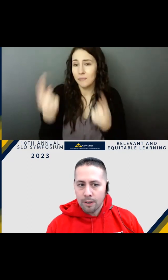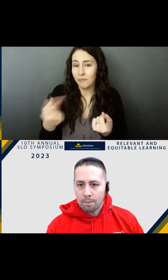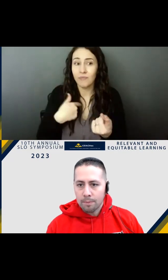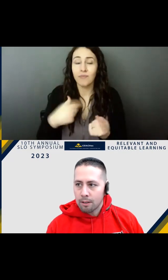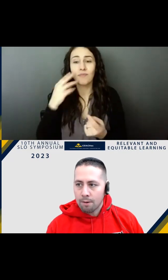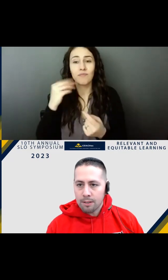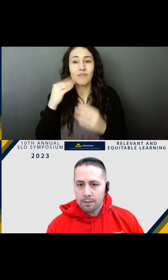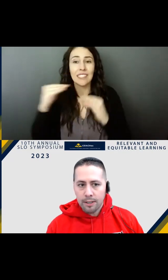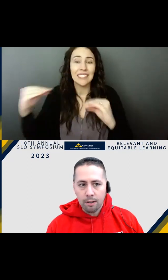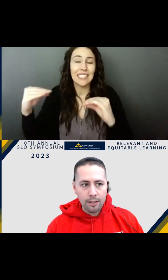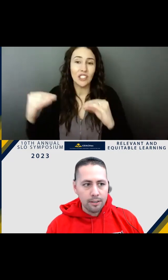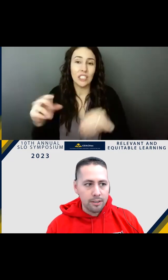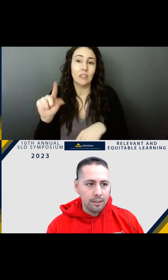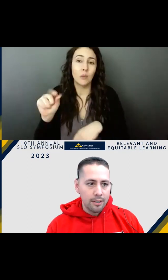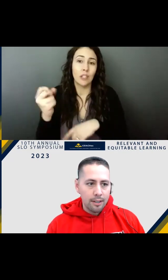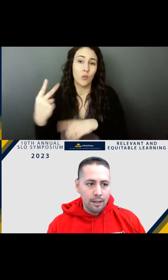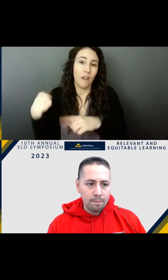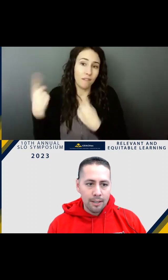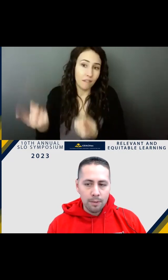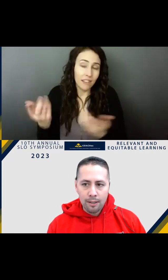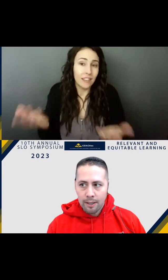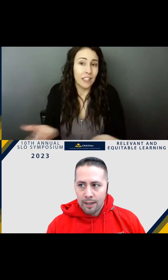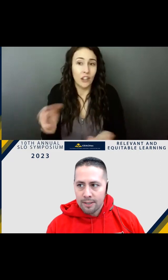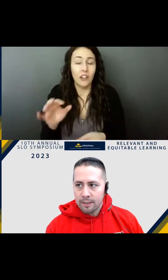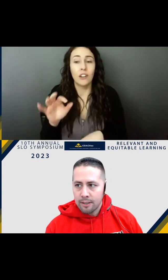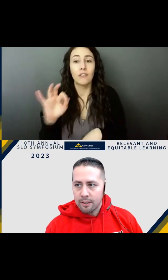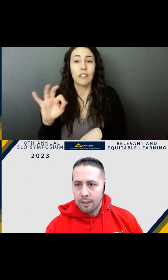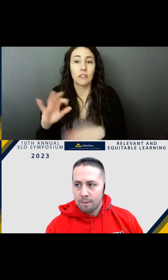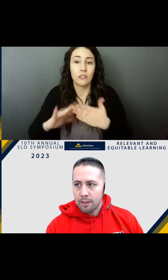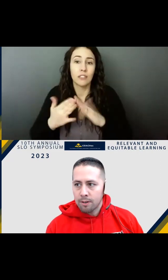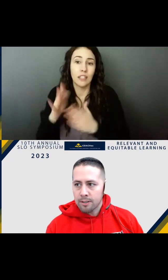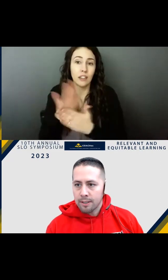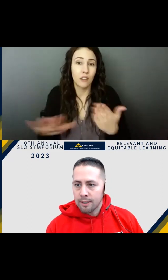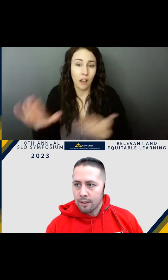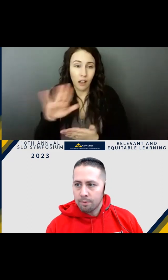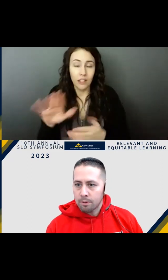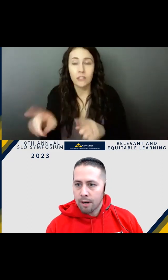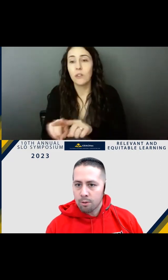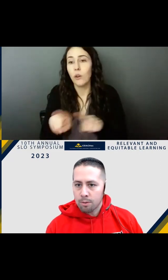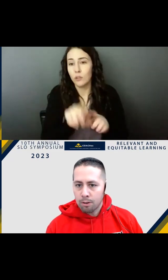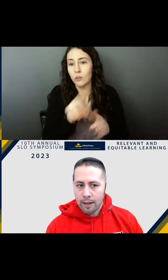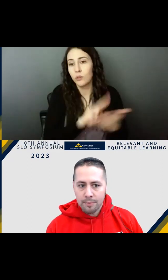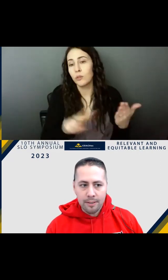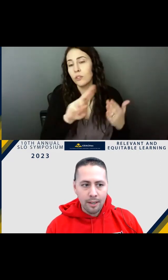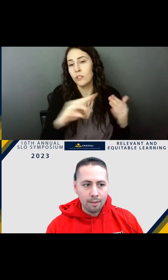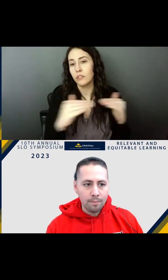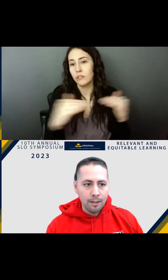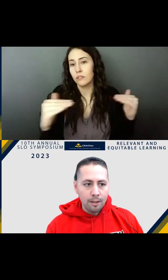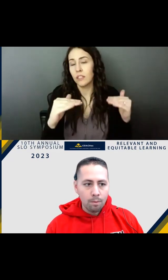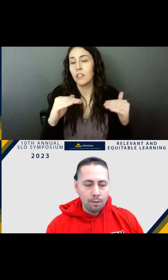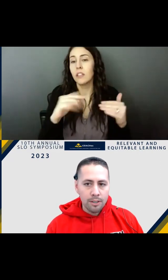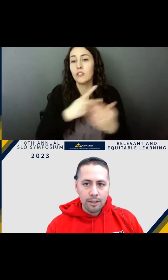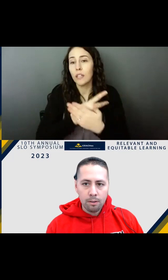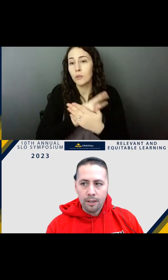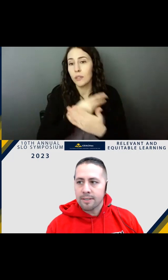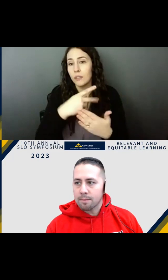2012 here at Fresno City College, as well as in university level graduate programs,